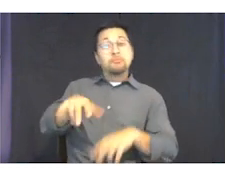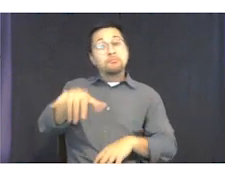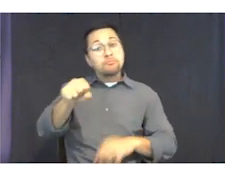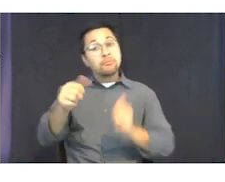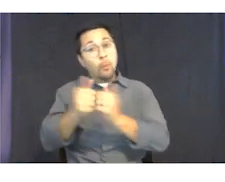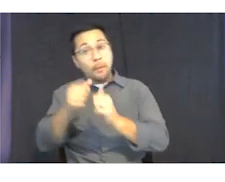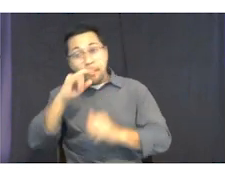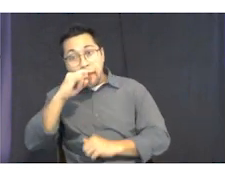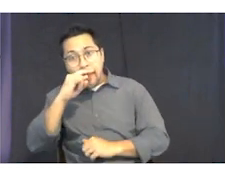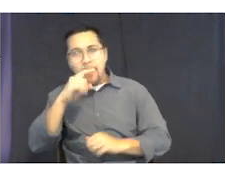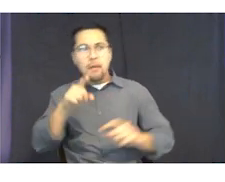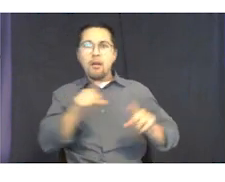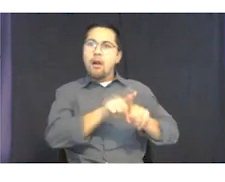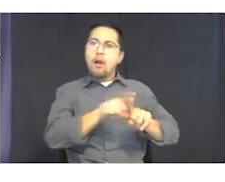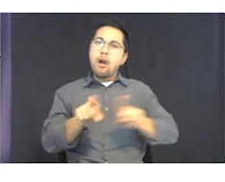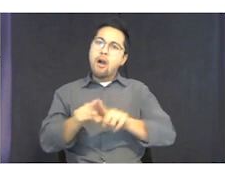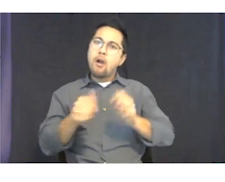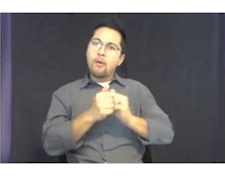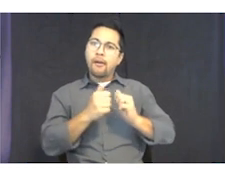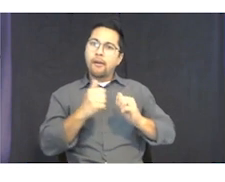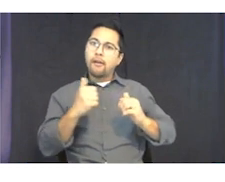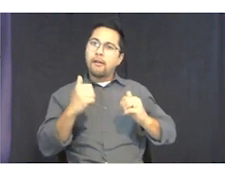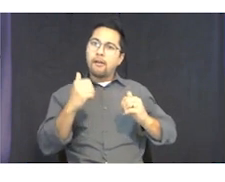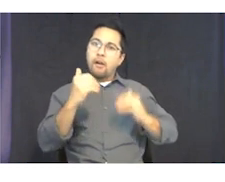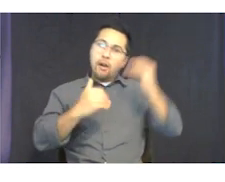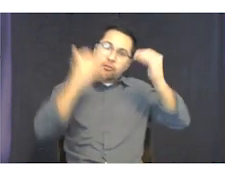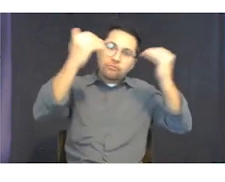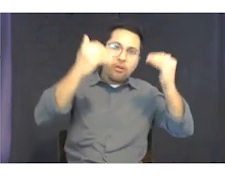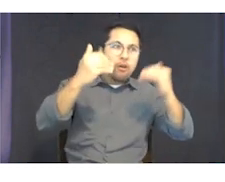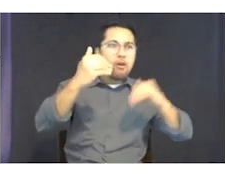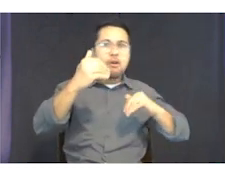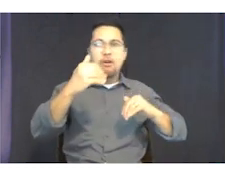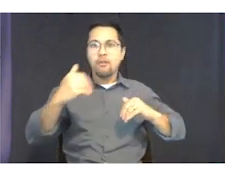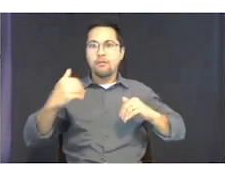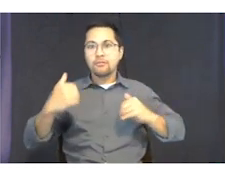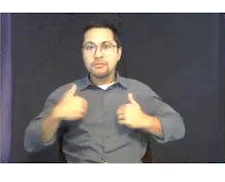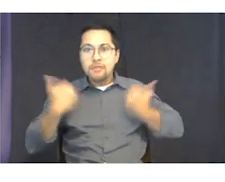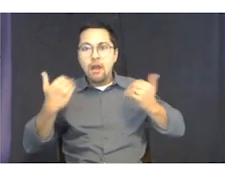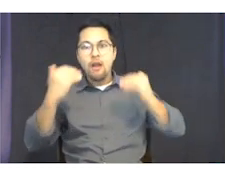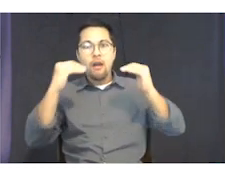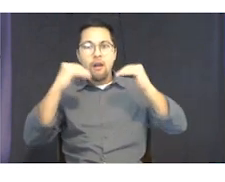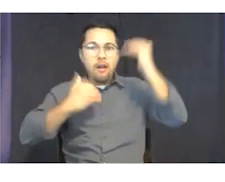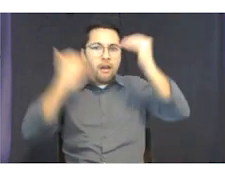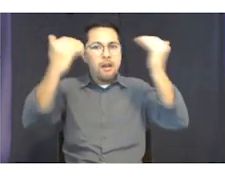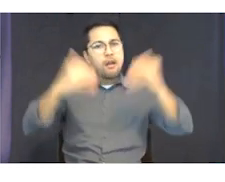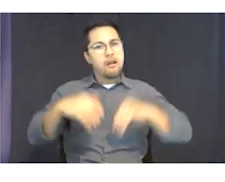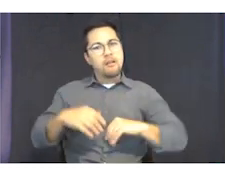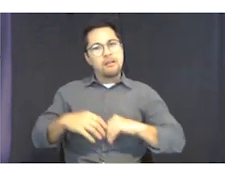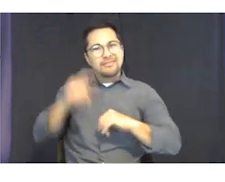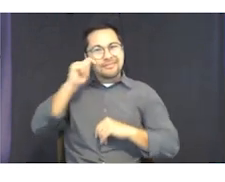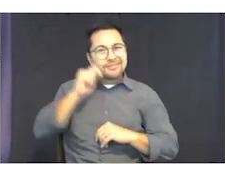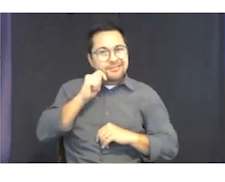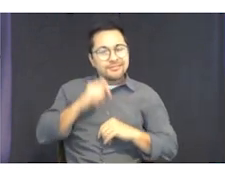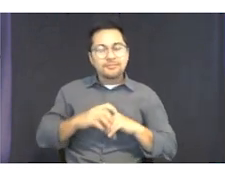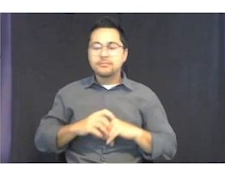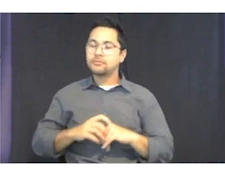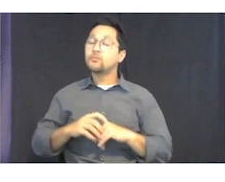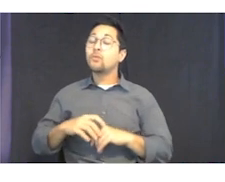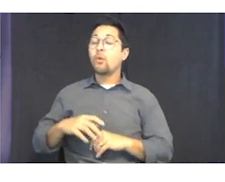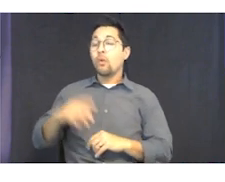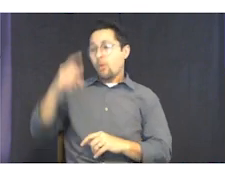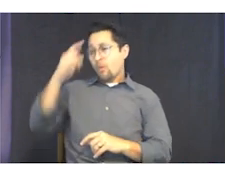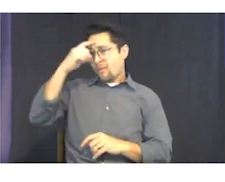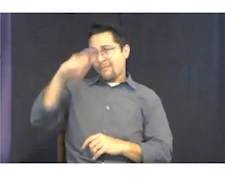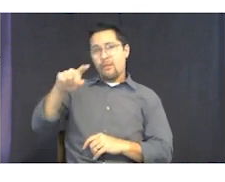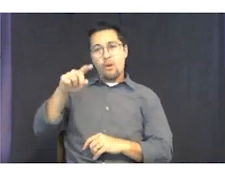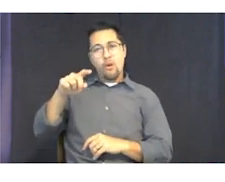adults and adults that are young at heart, okay? In terms of looking at what our stakeholders